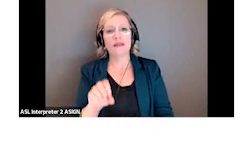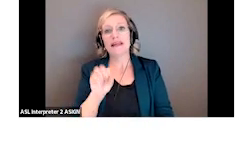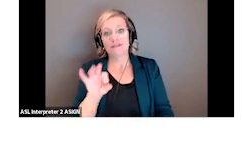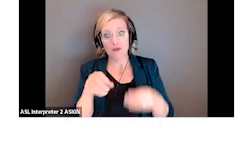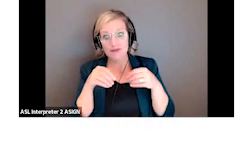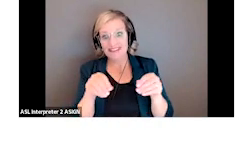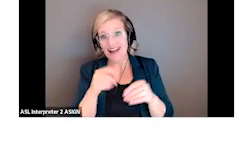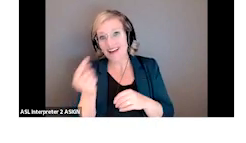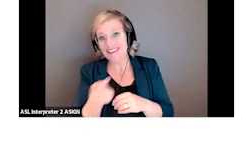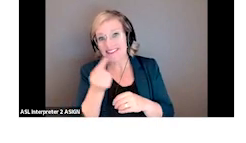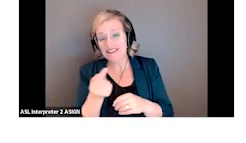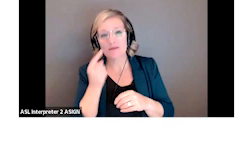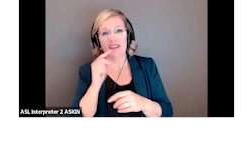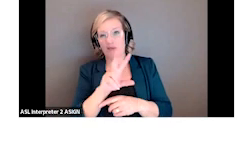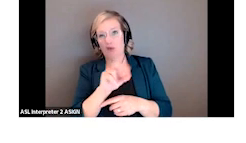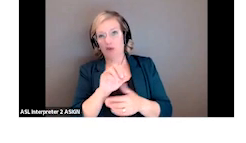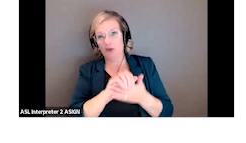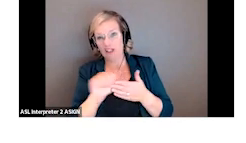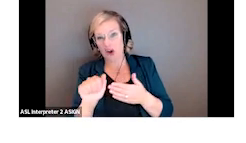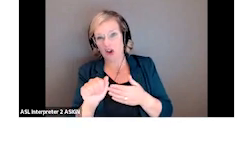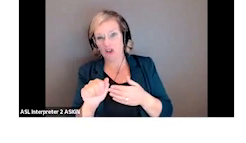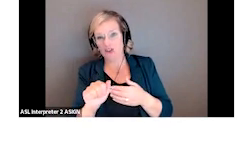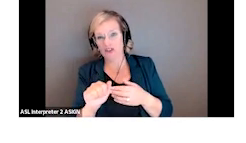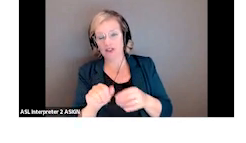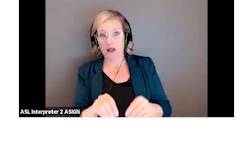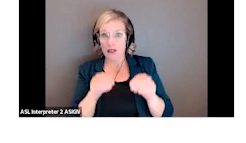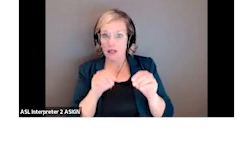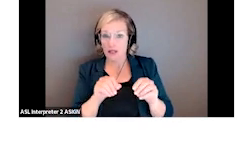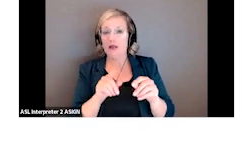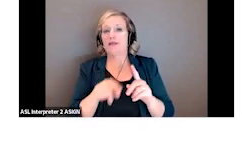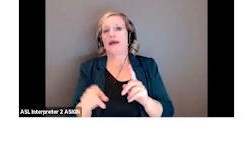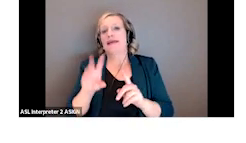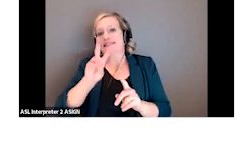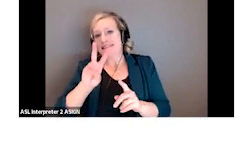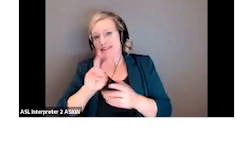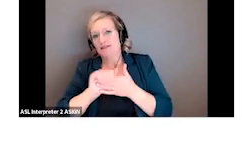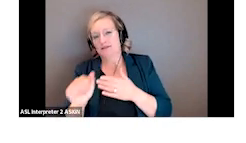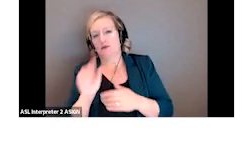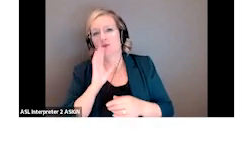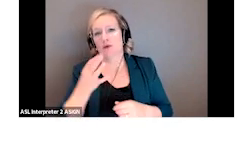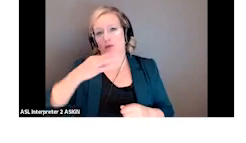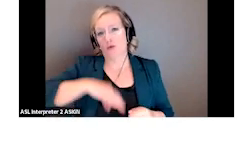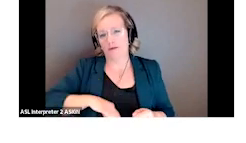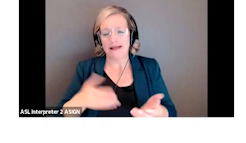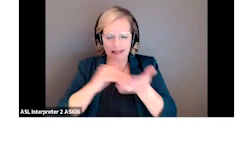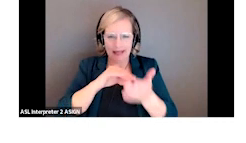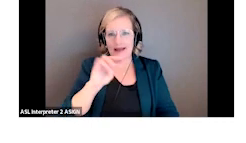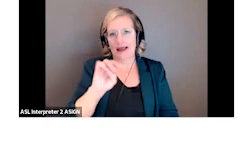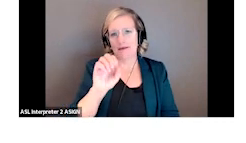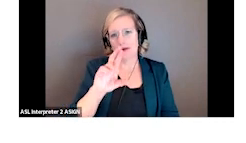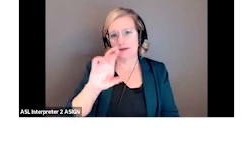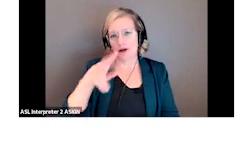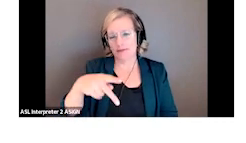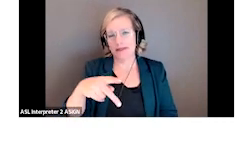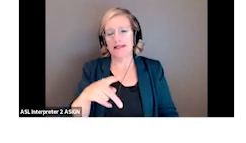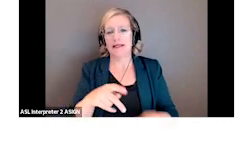making roughly $6 per unit on that product. So that's the 20% is based upon the MSRP down, not your cost